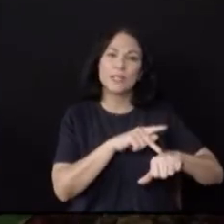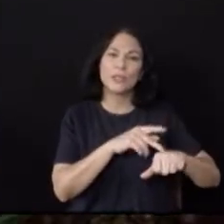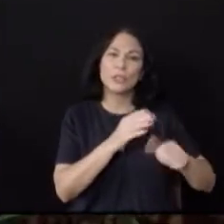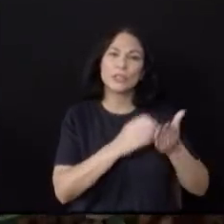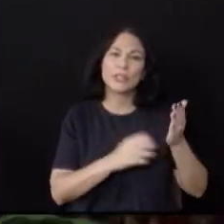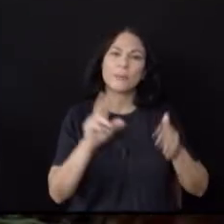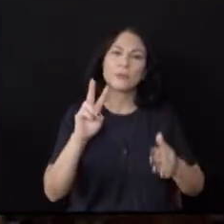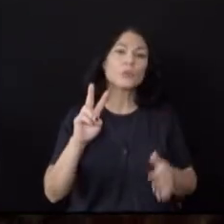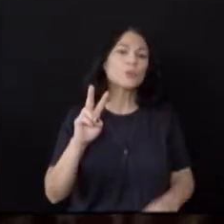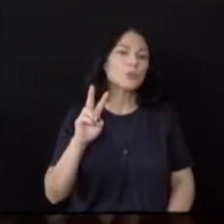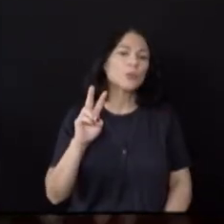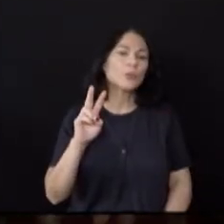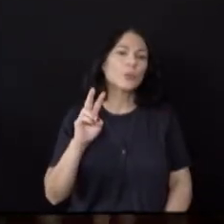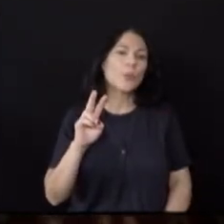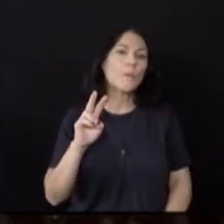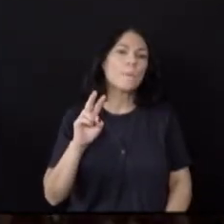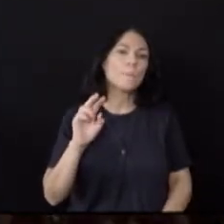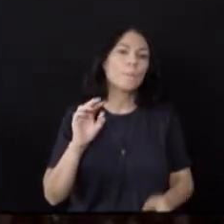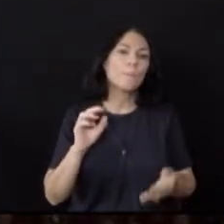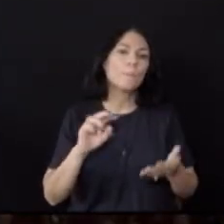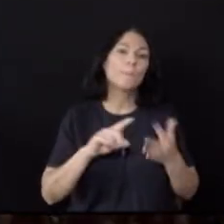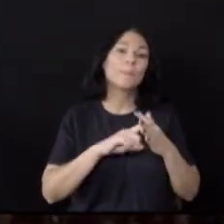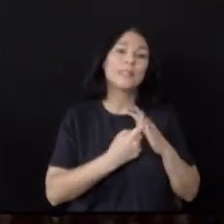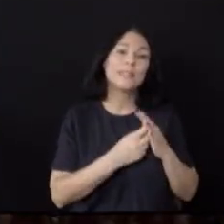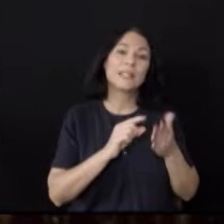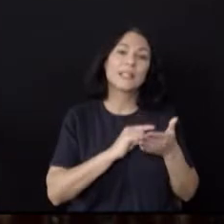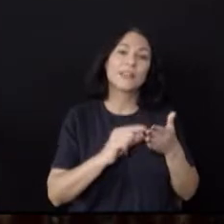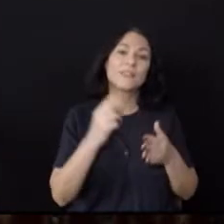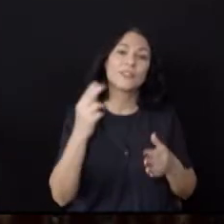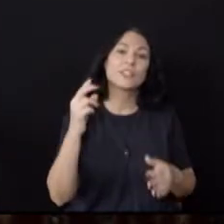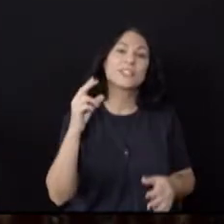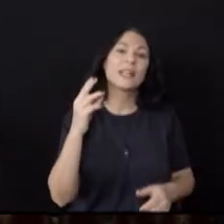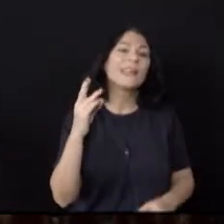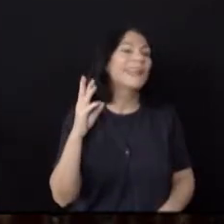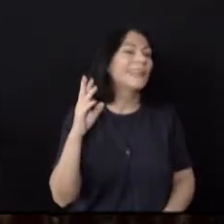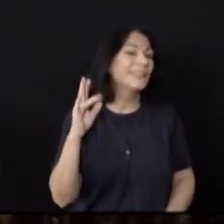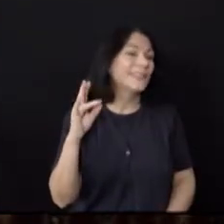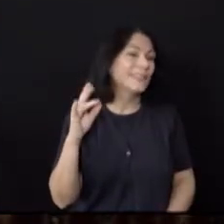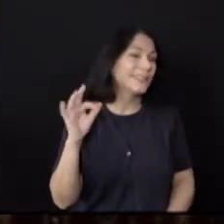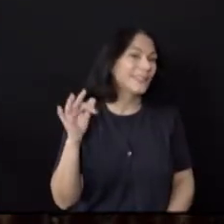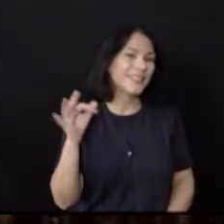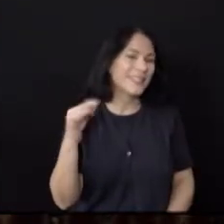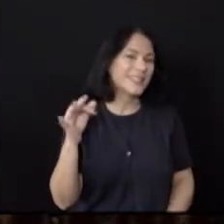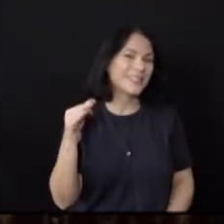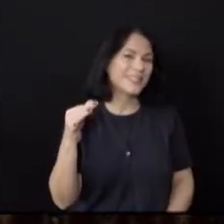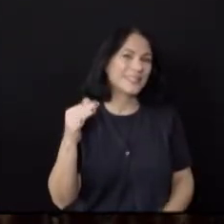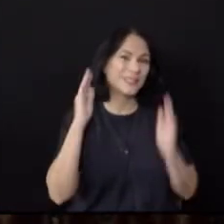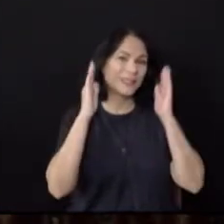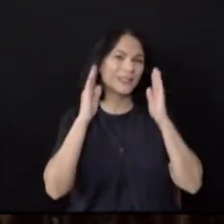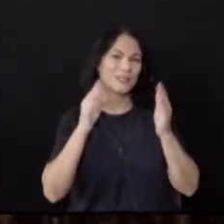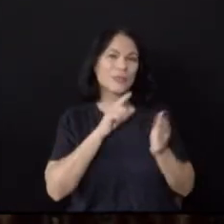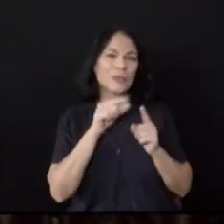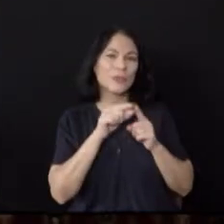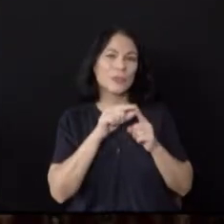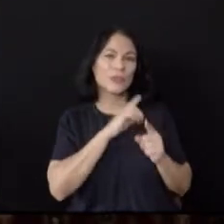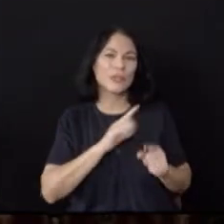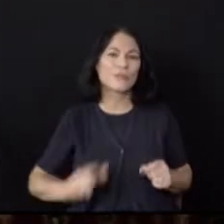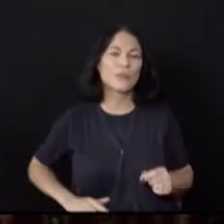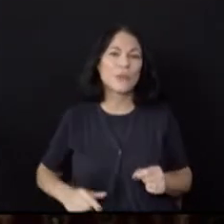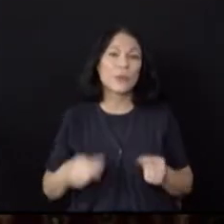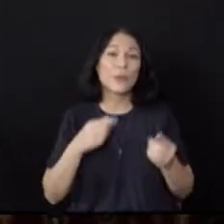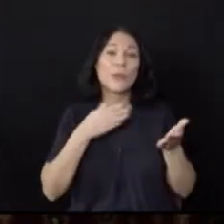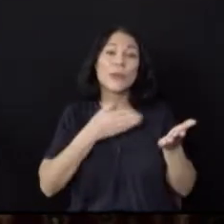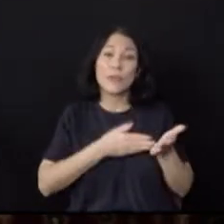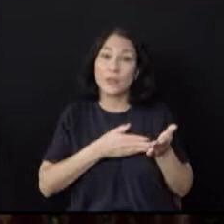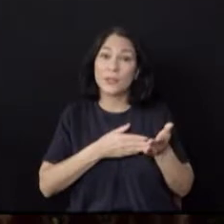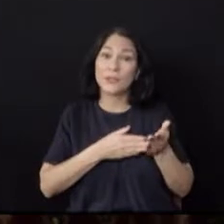chapter 2, beginning with verse 19. Hear the word of the Lord. For this is